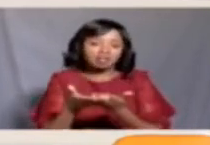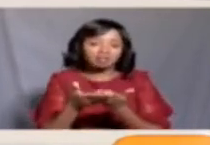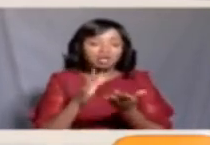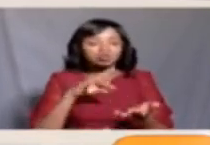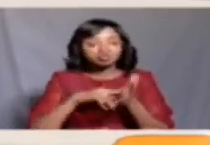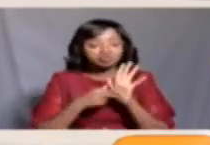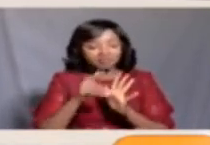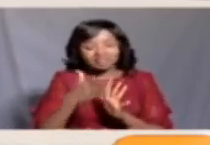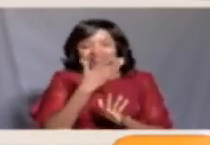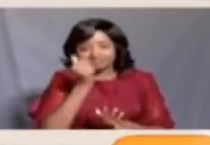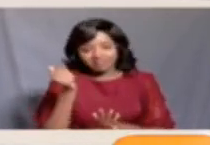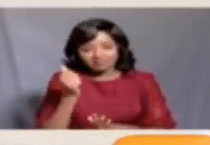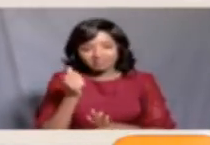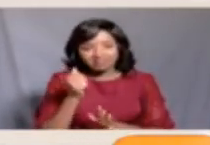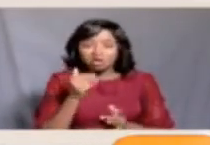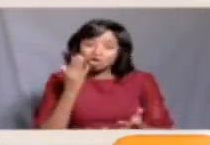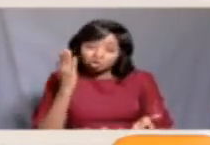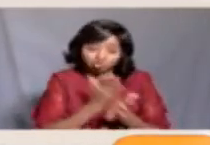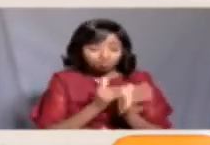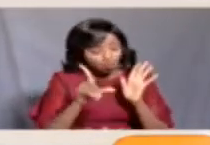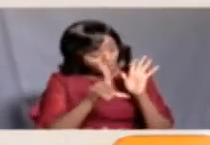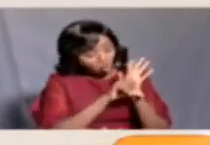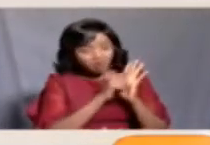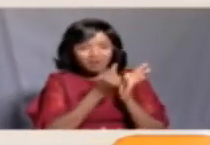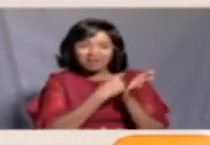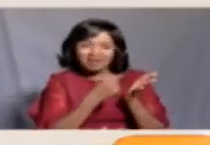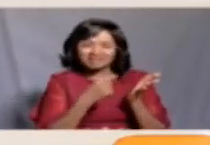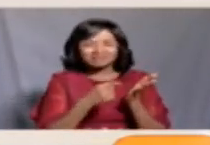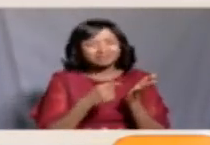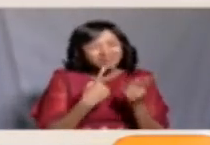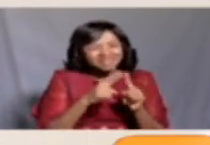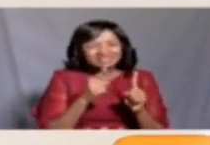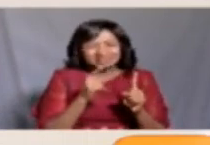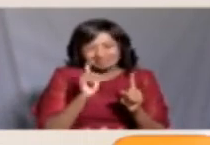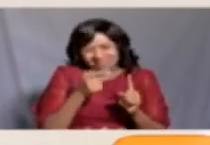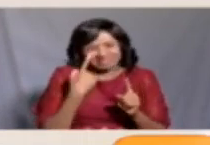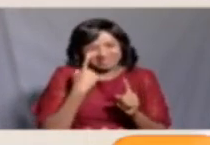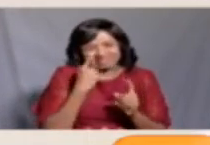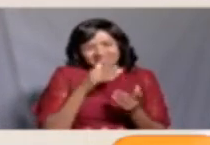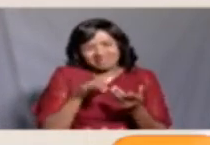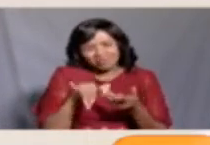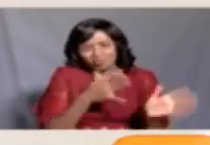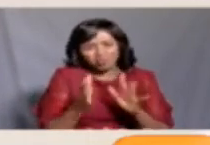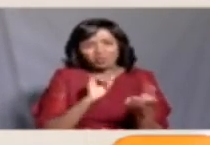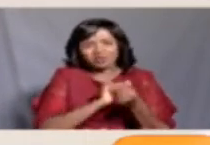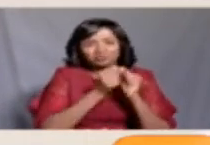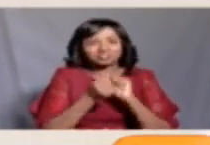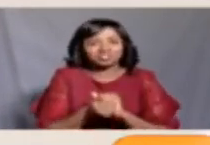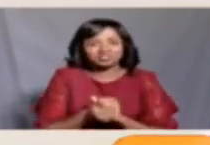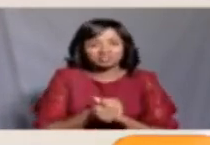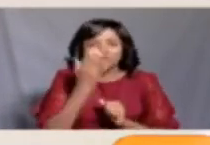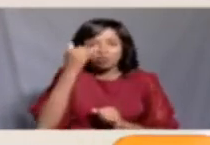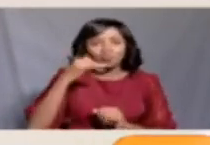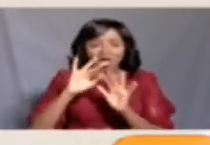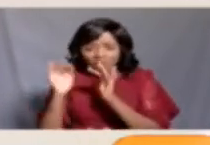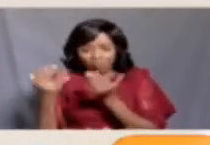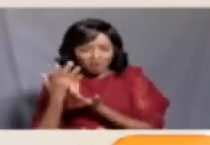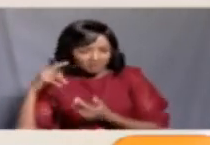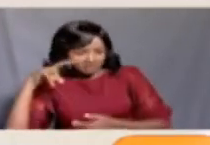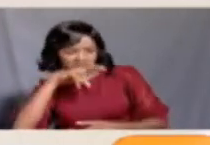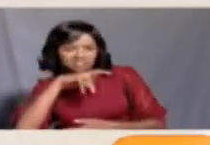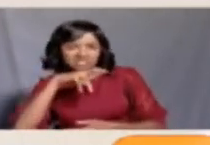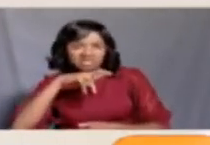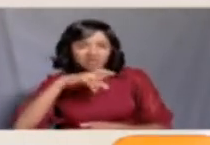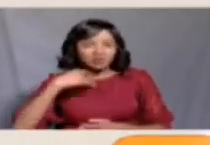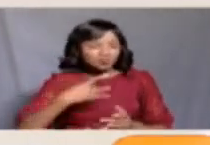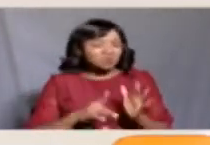law. While it's written still, we need to kind of find a way of getting rid of it, seriously. We're going to become the laughingstock of the world. I mean, we can't be